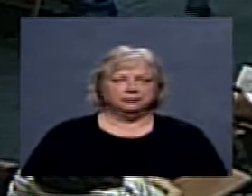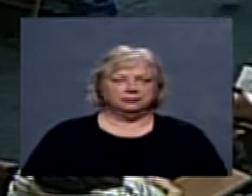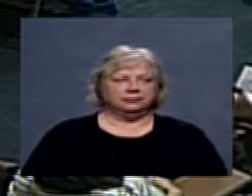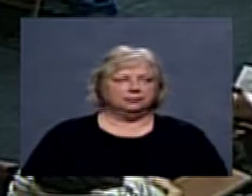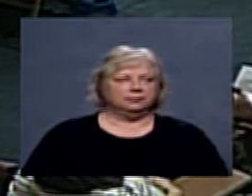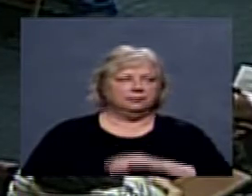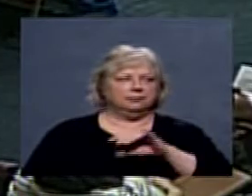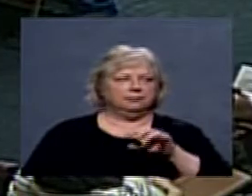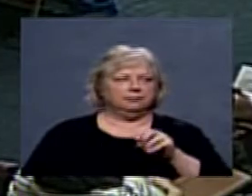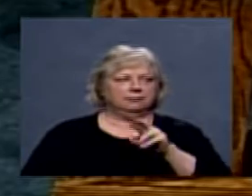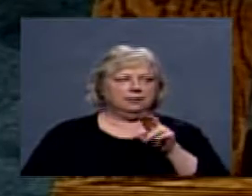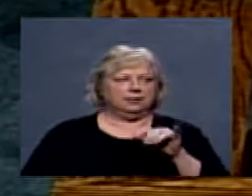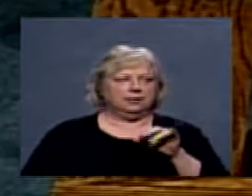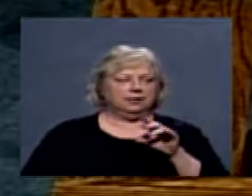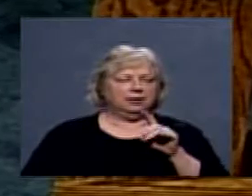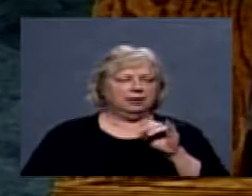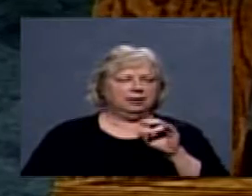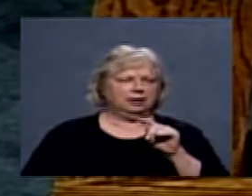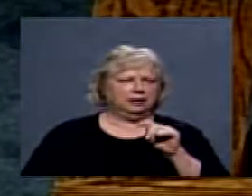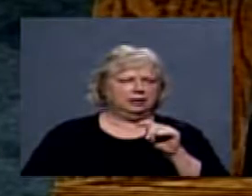Chair Dillon, Board, good evening.